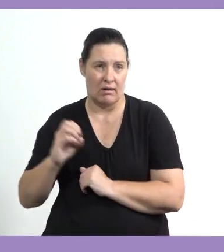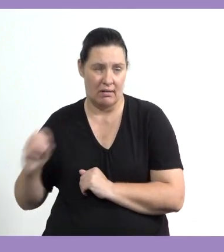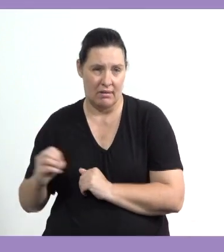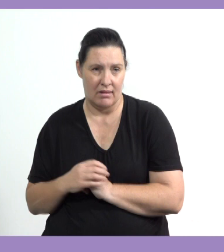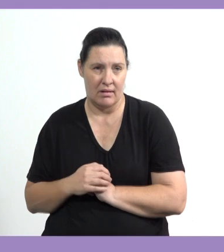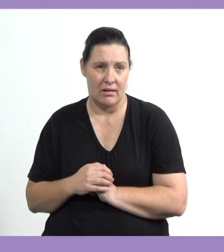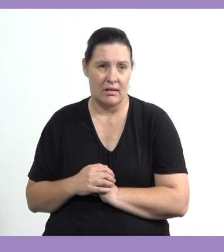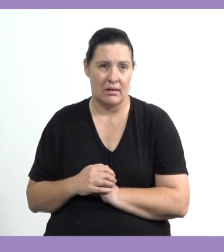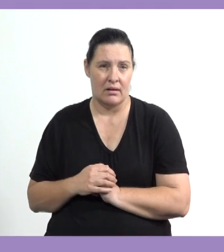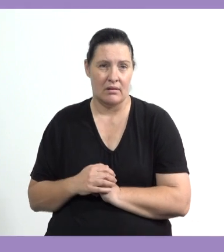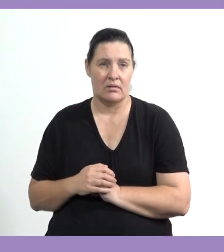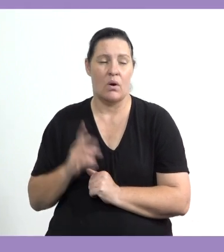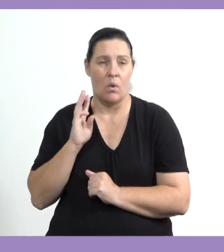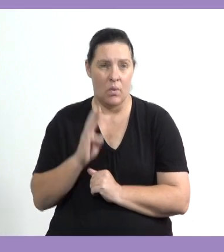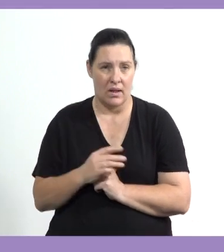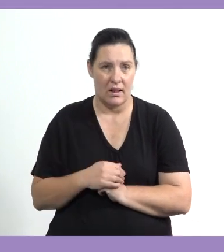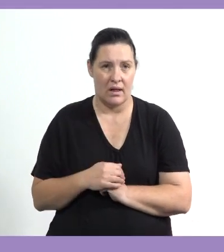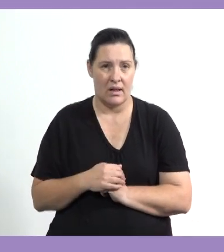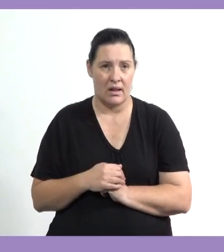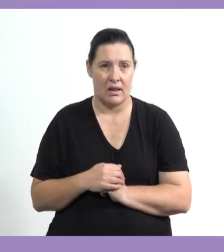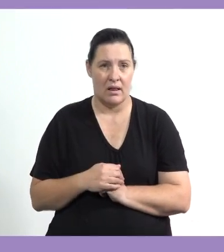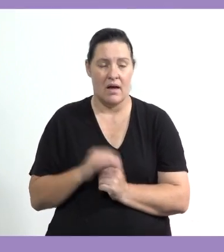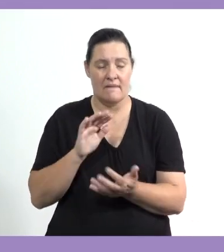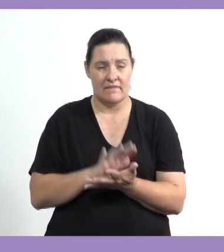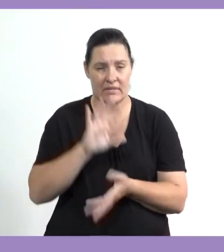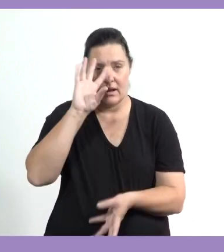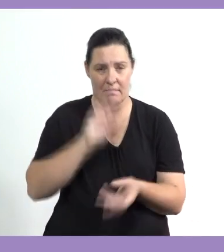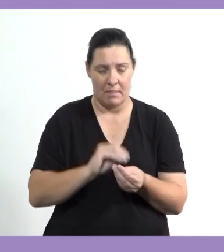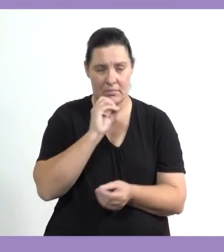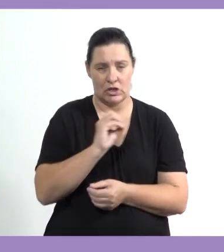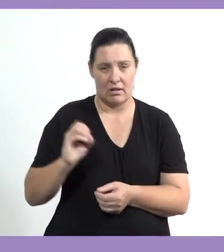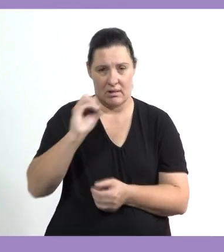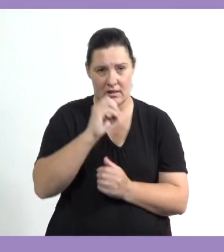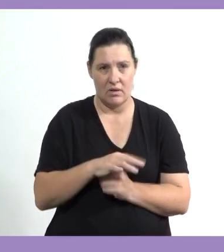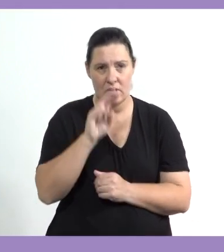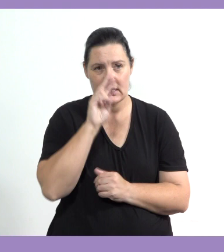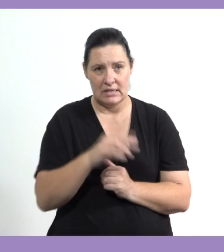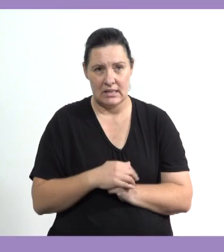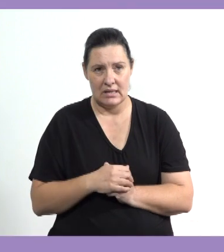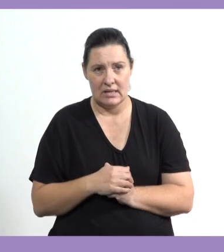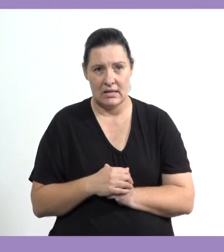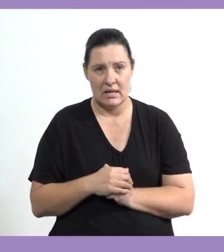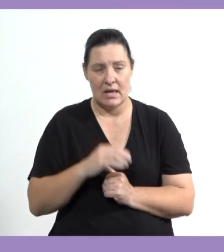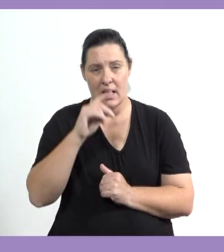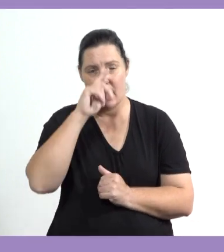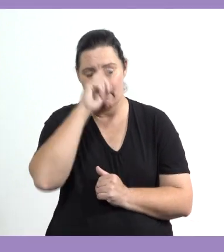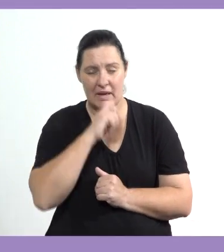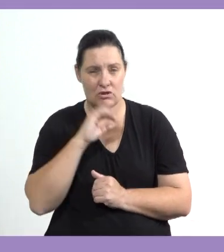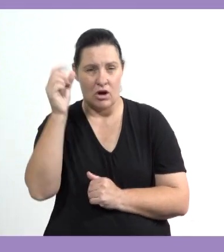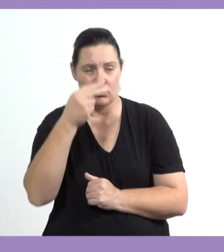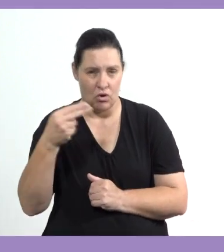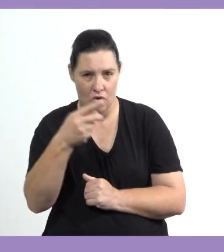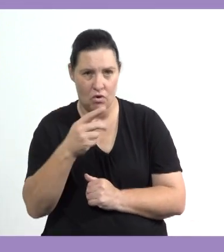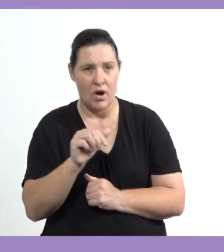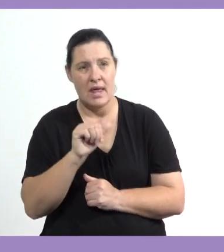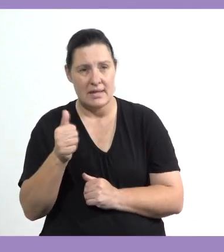circles, then they are going to be 15 of them. And as you can see in the picture that I am